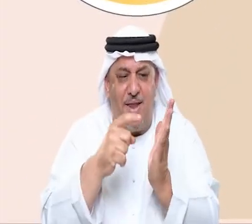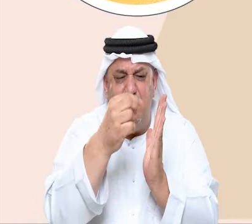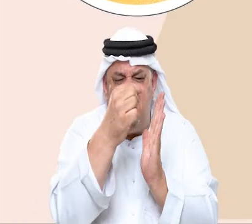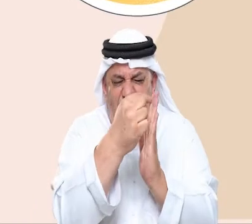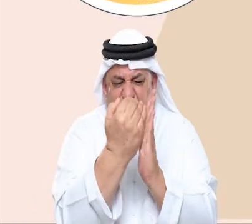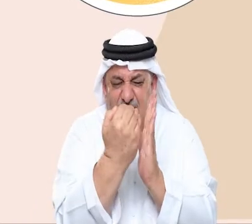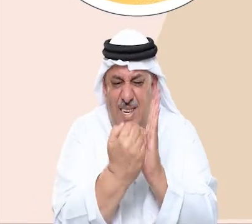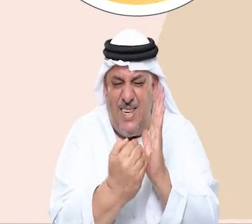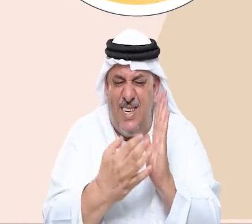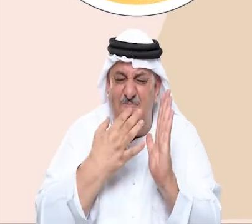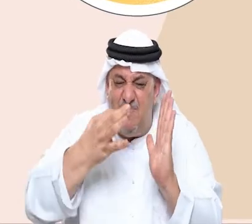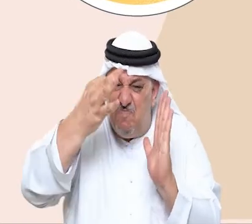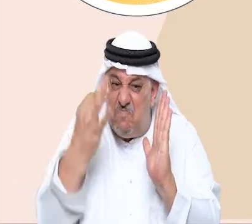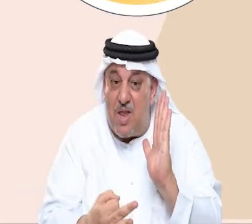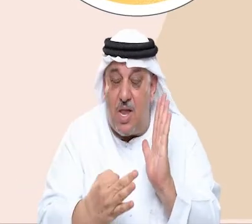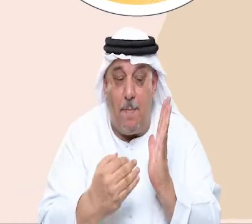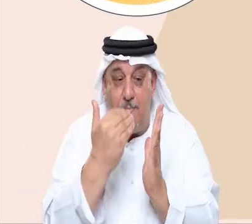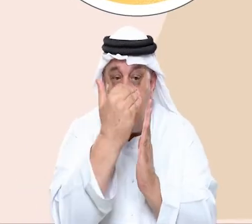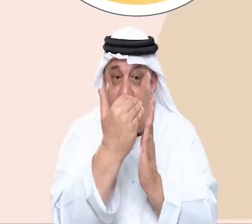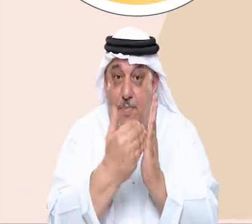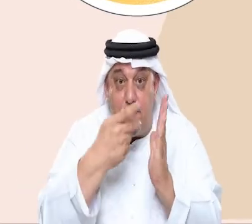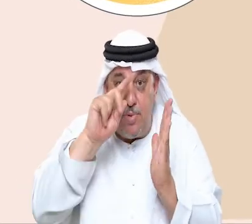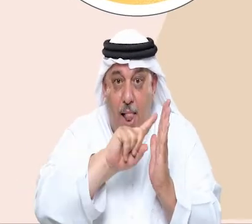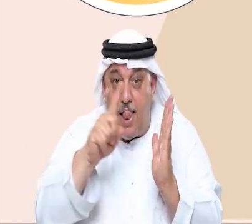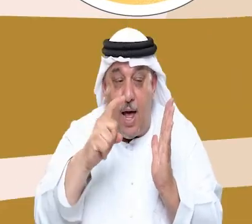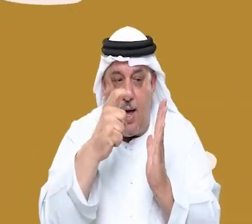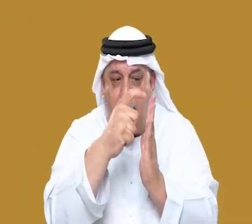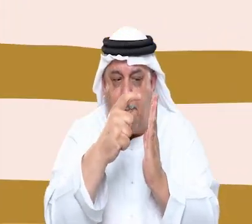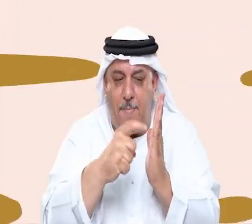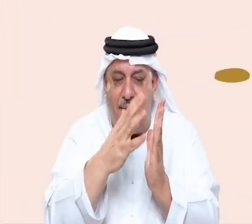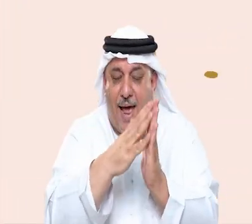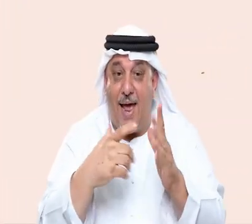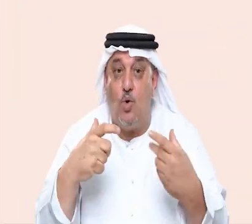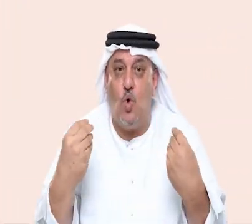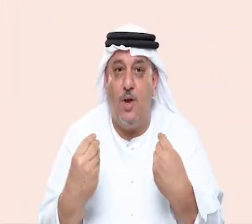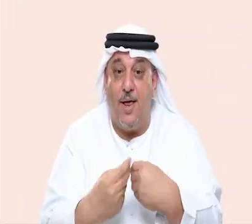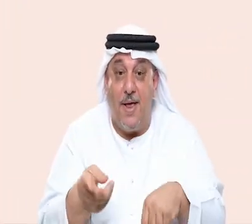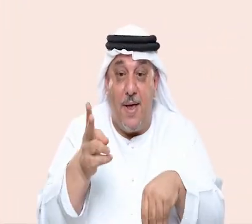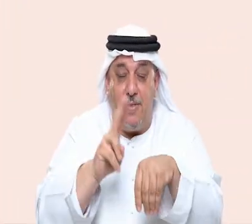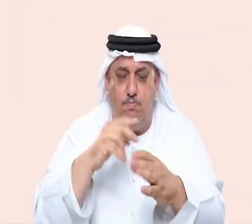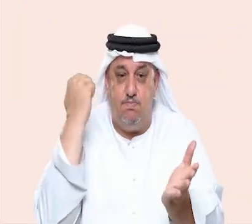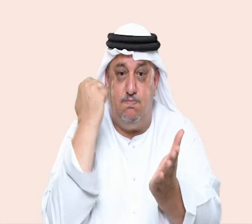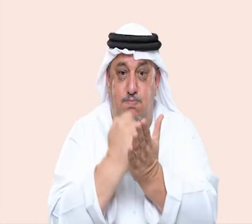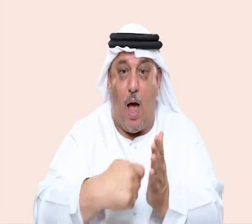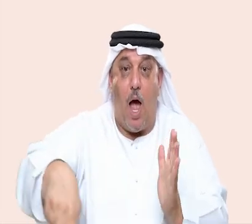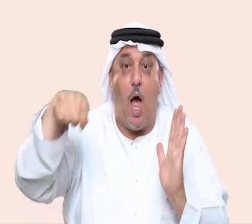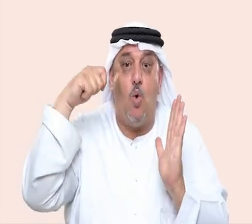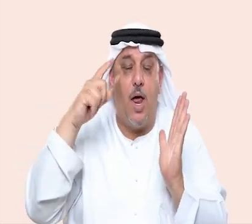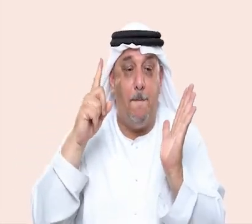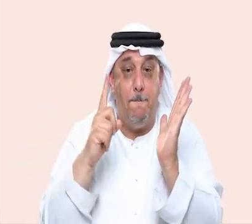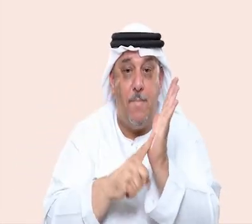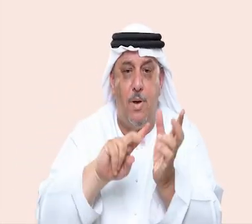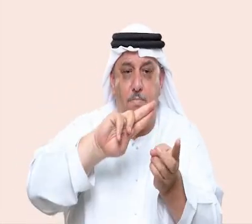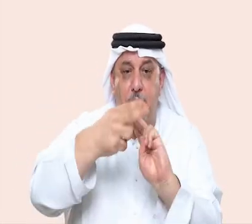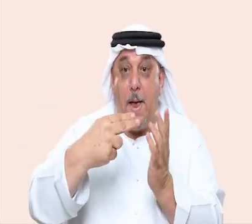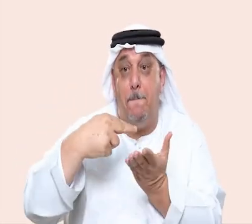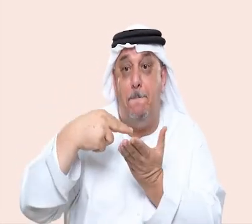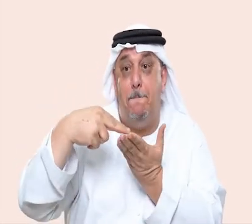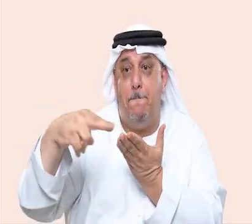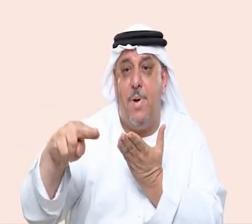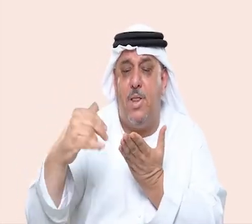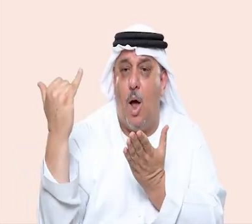in the online form is correct and accurate. After the ministry approves the application, you will automatically receive an